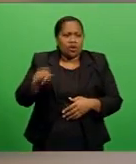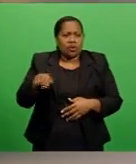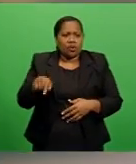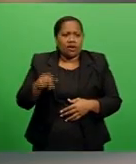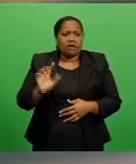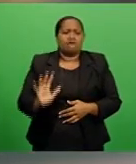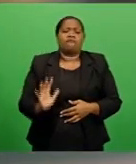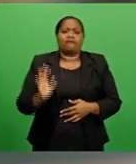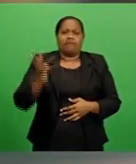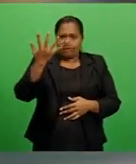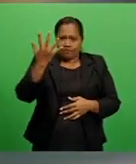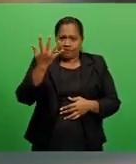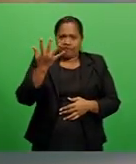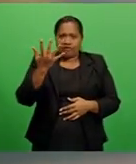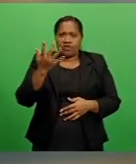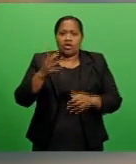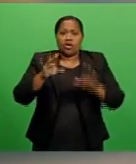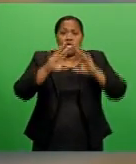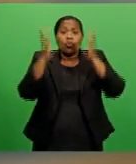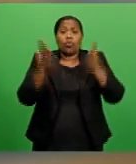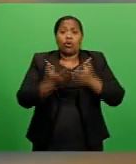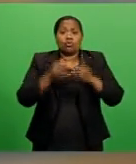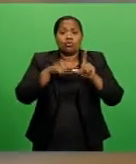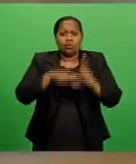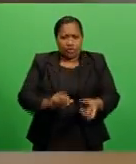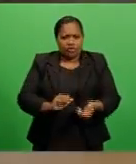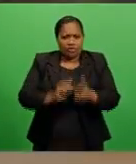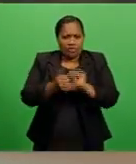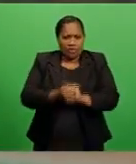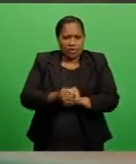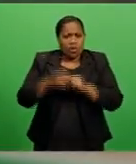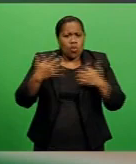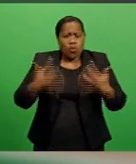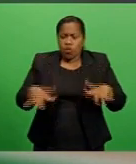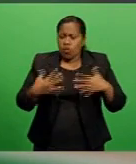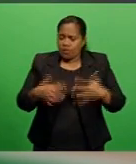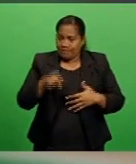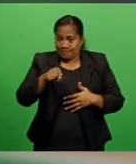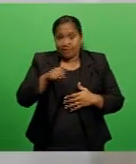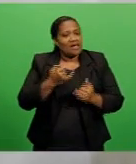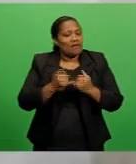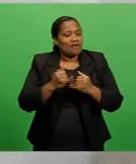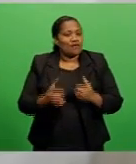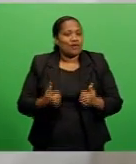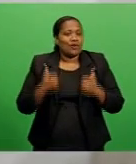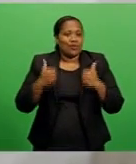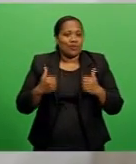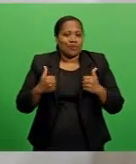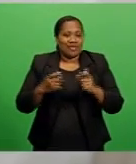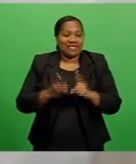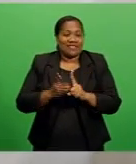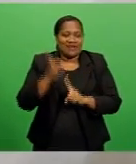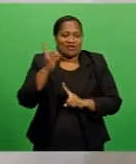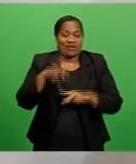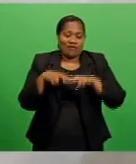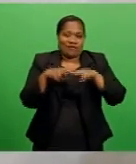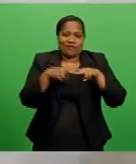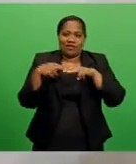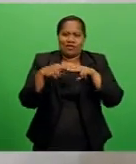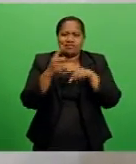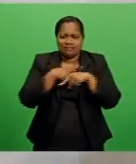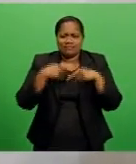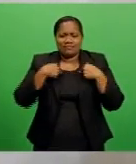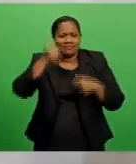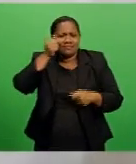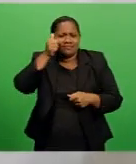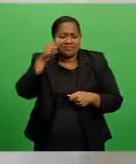fifth in the world youth. So that is a very good good development for Fiji, and we know that